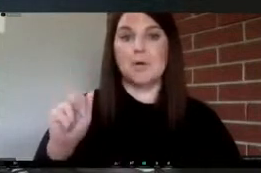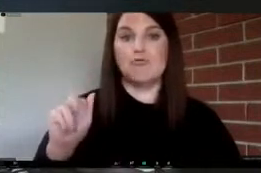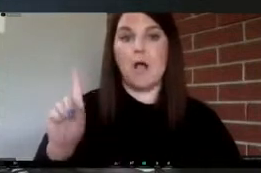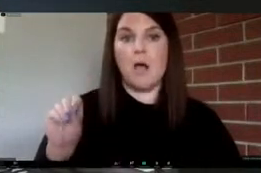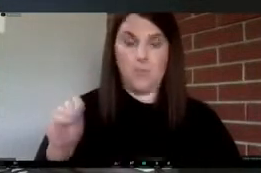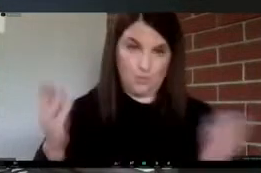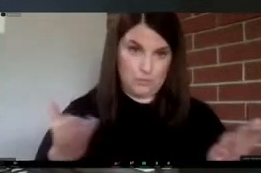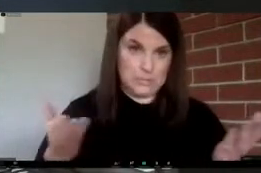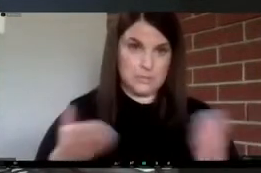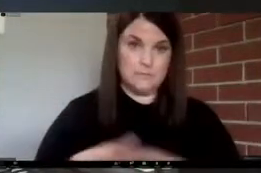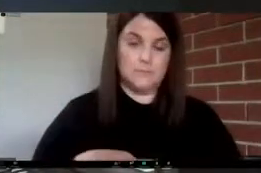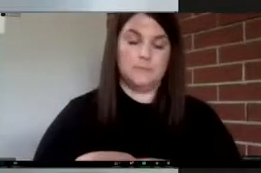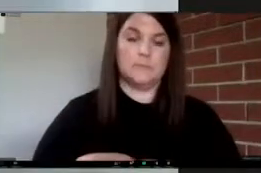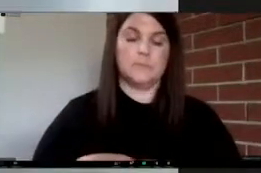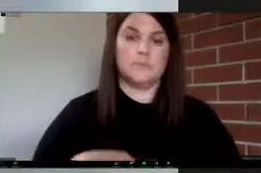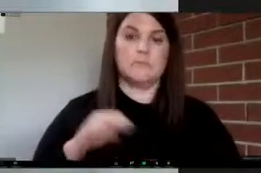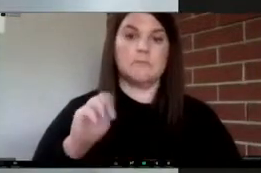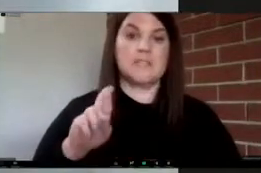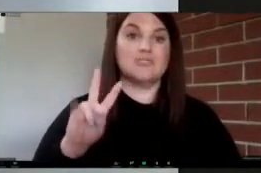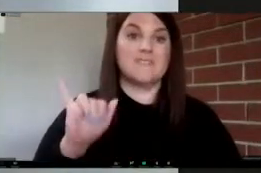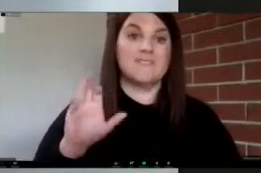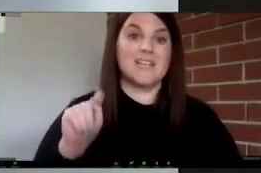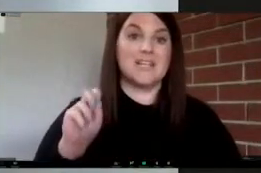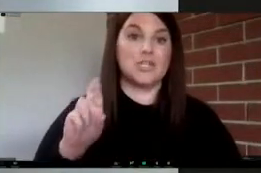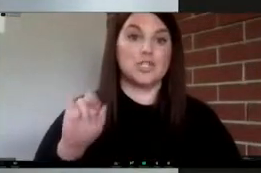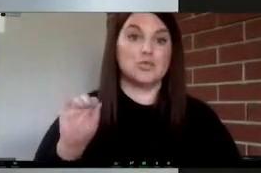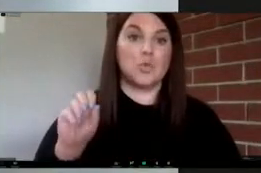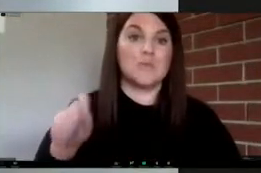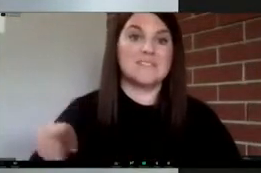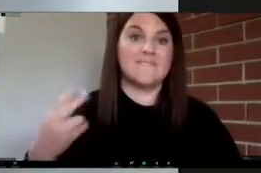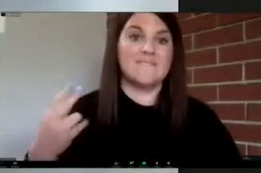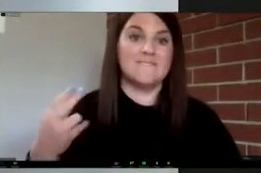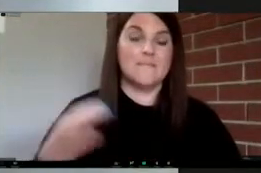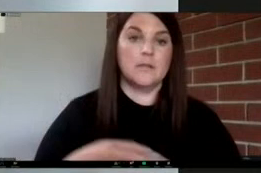Present. Mr. Victor Joseph.